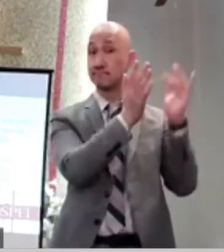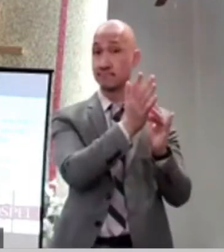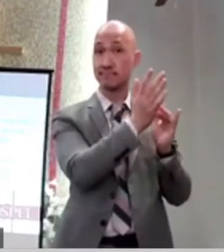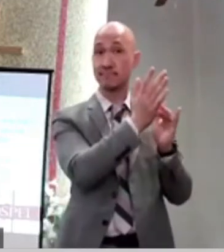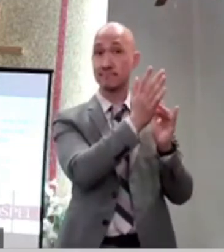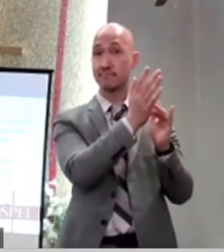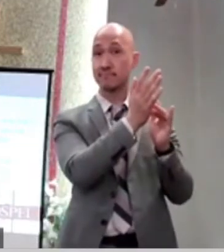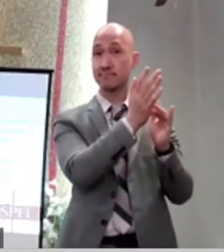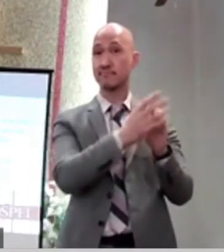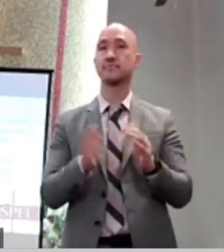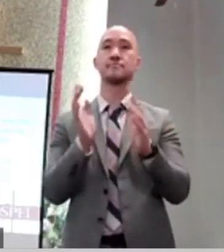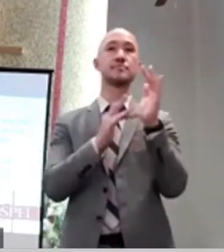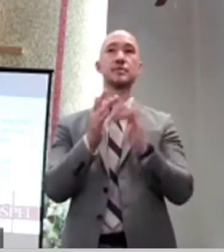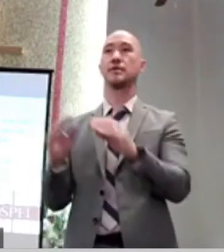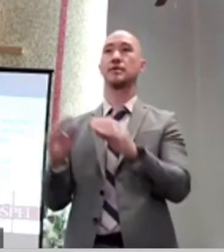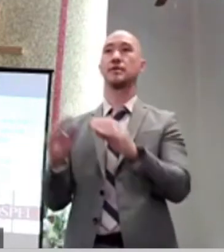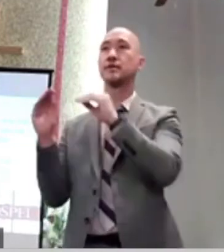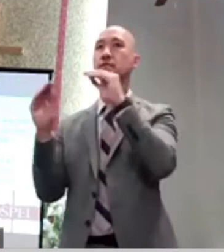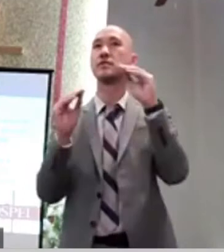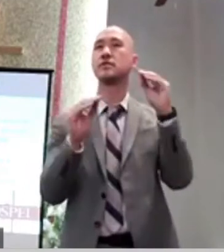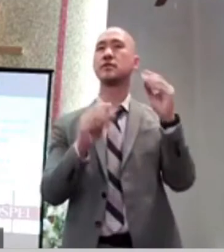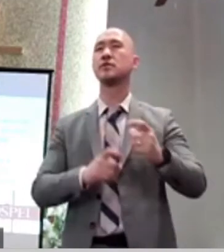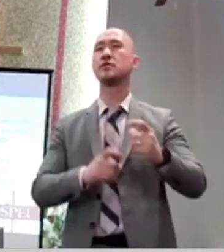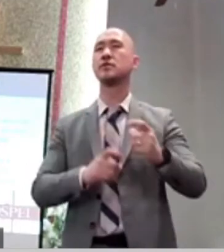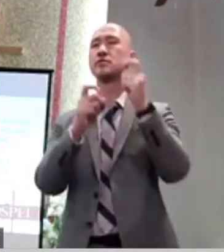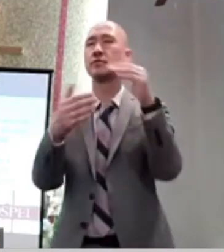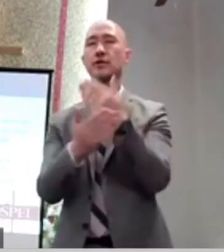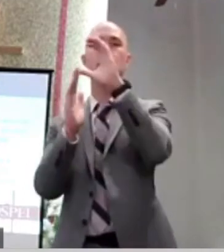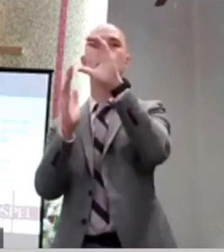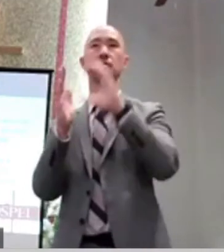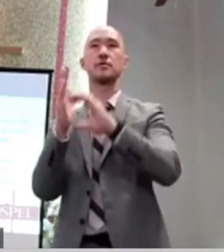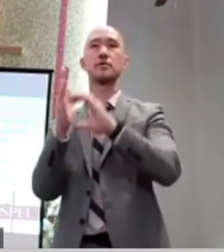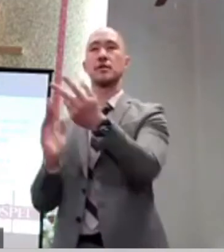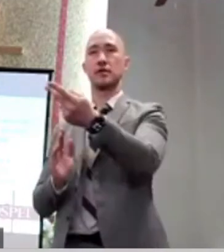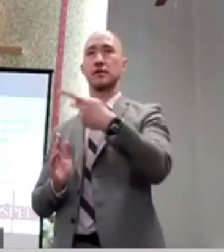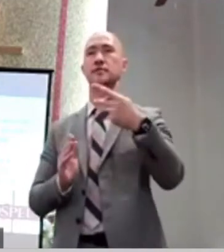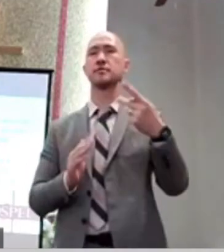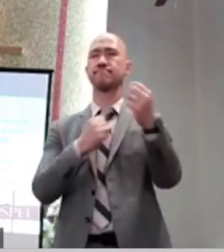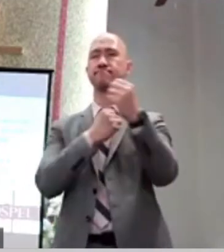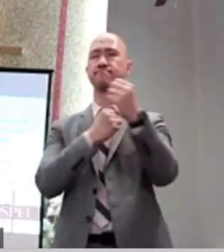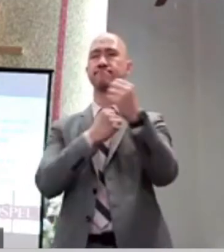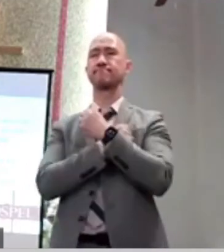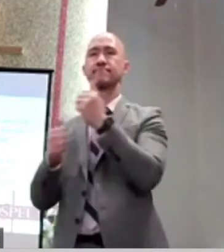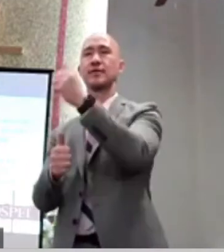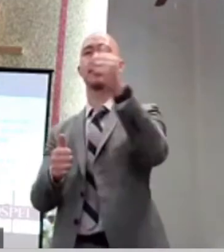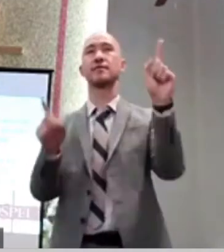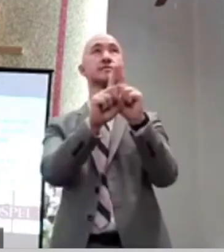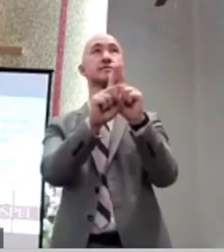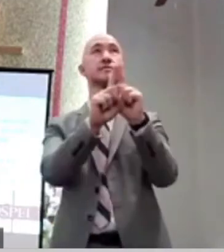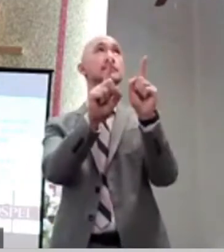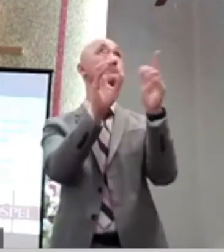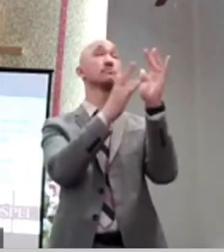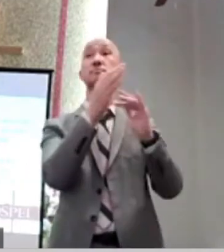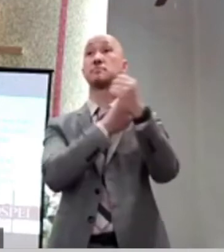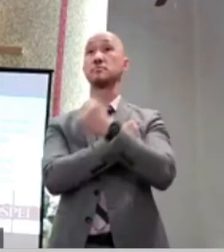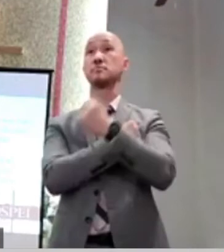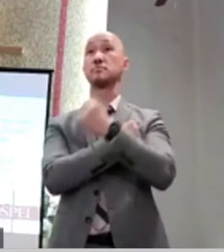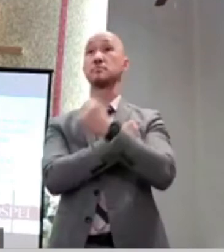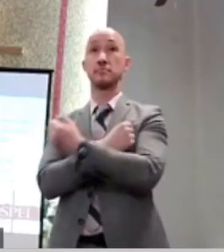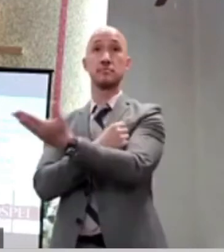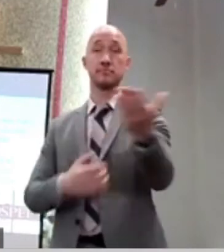new commandment, he says. Love each other in the same way that I have loved you. Everyone will know that you're my